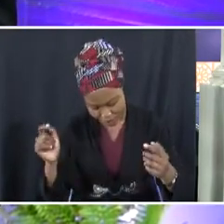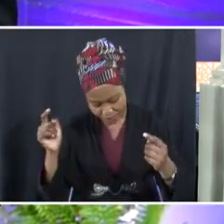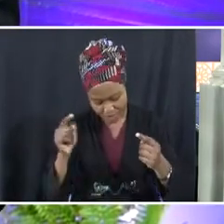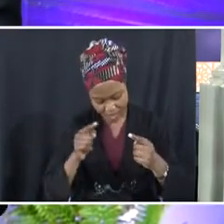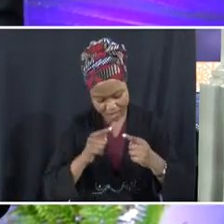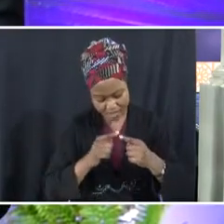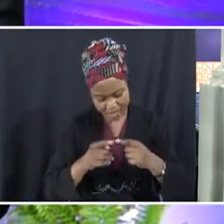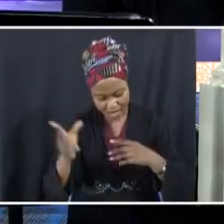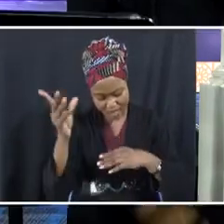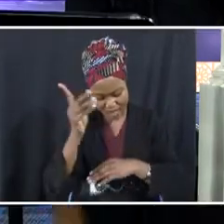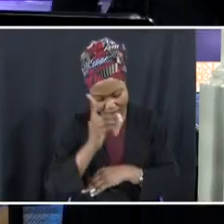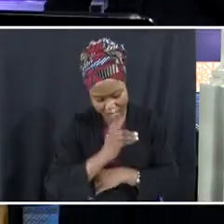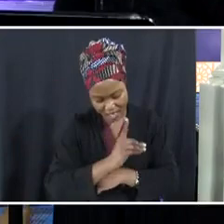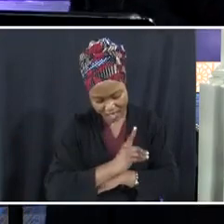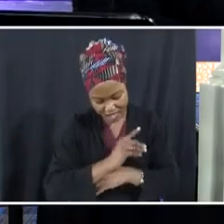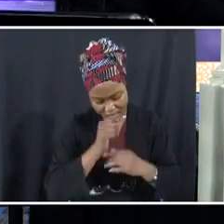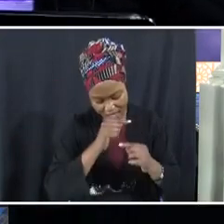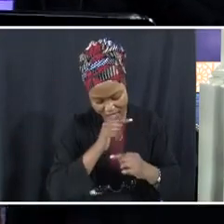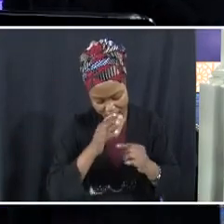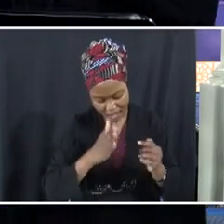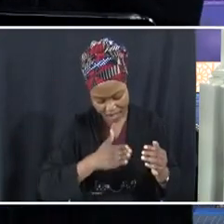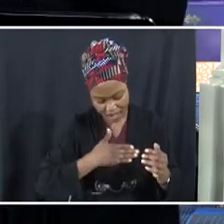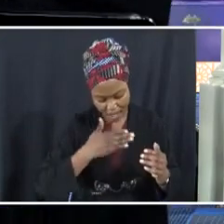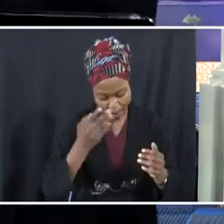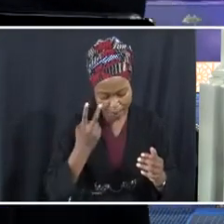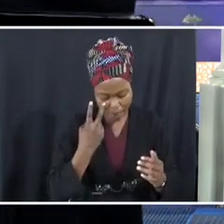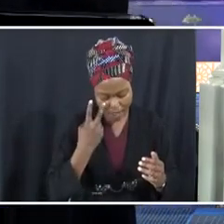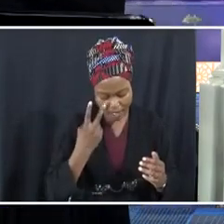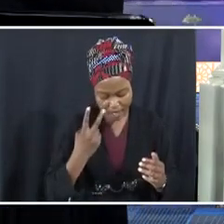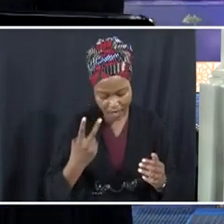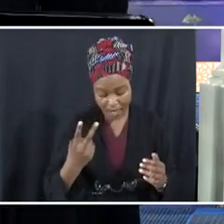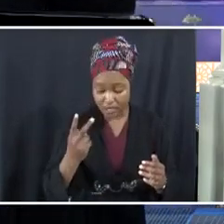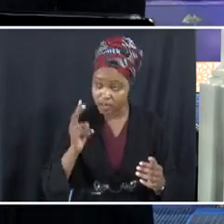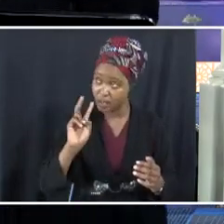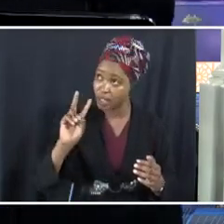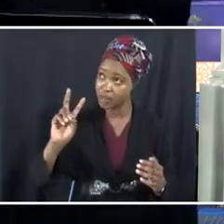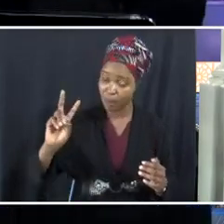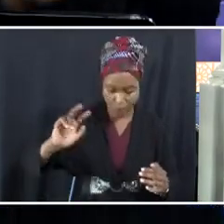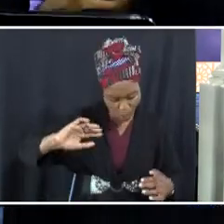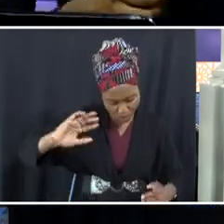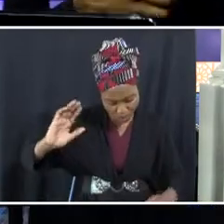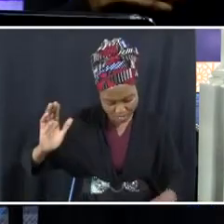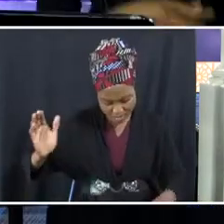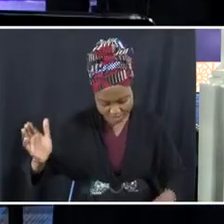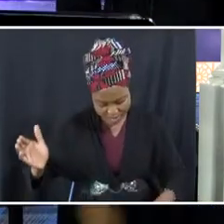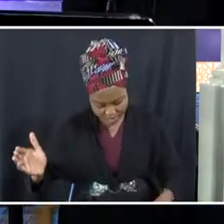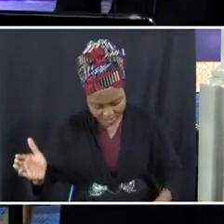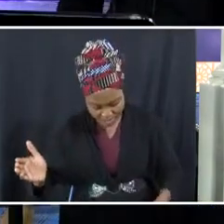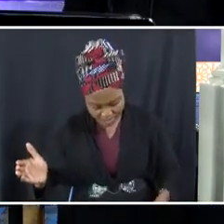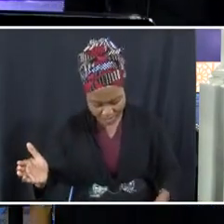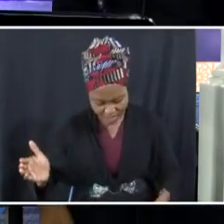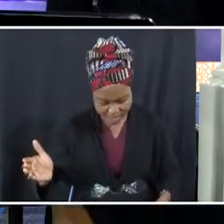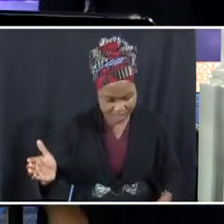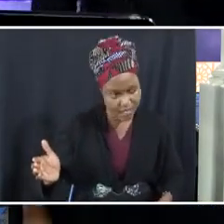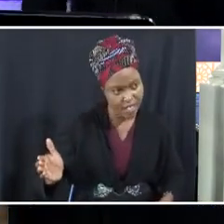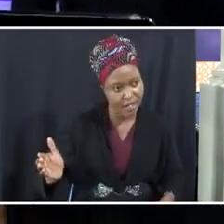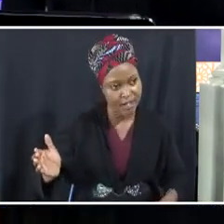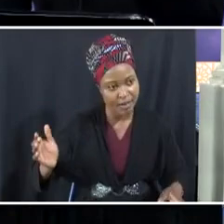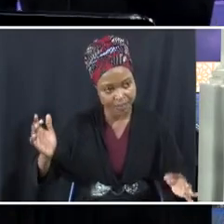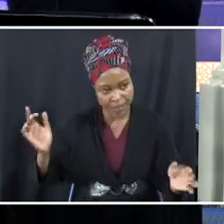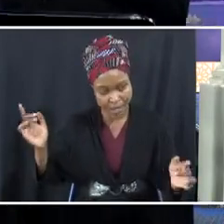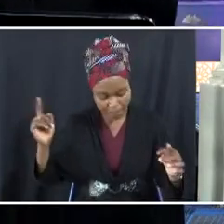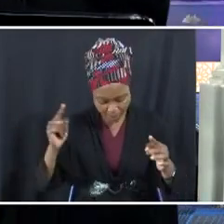on. Until the day my eyes behold the city.